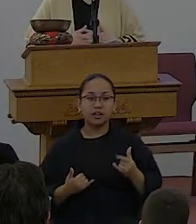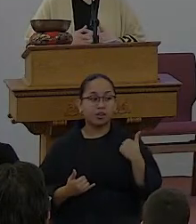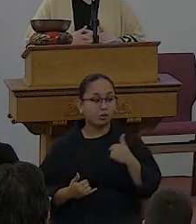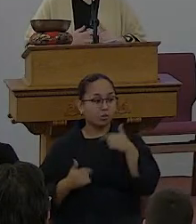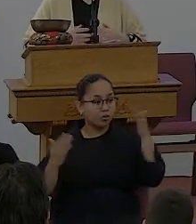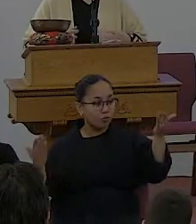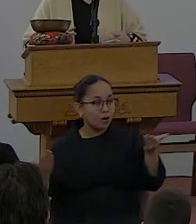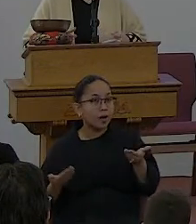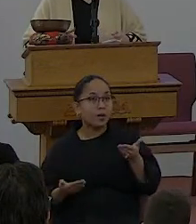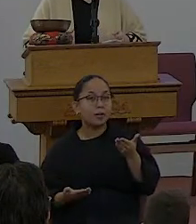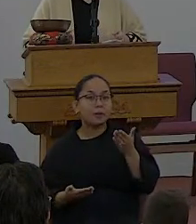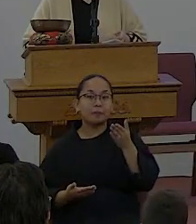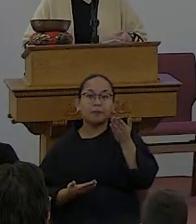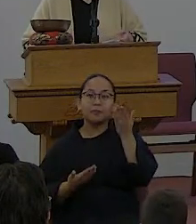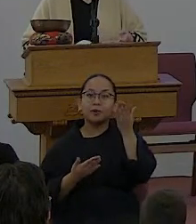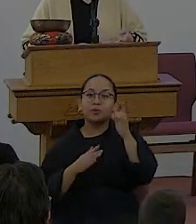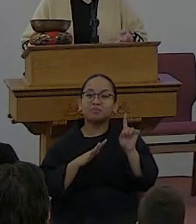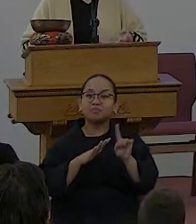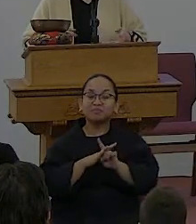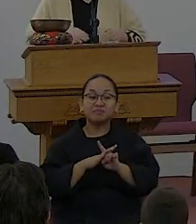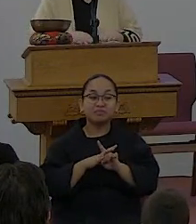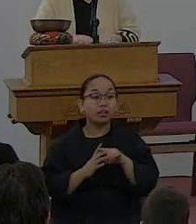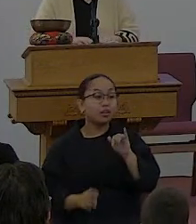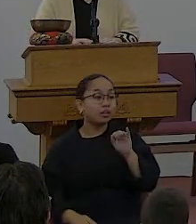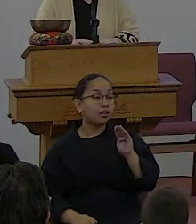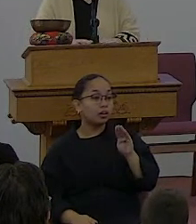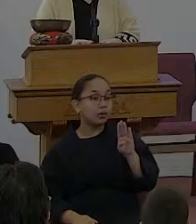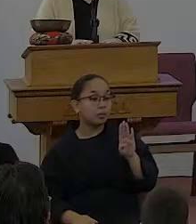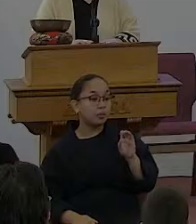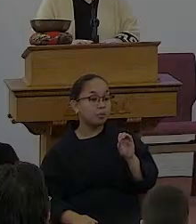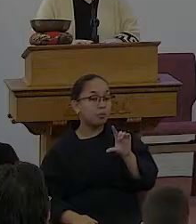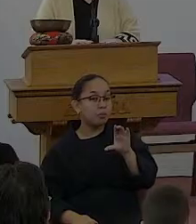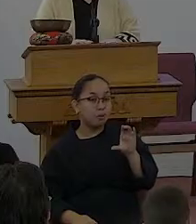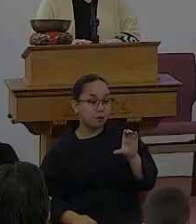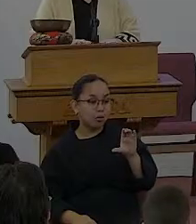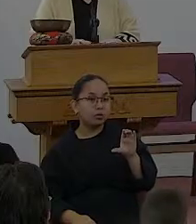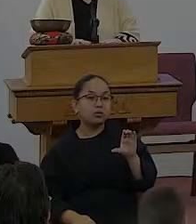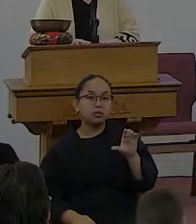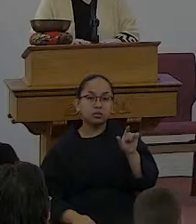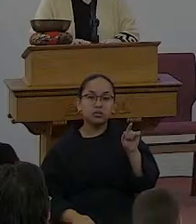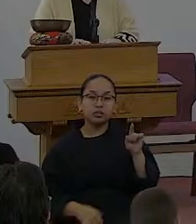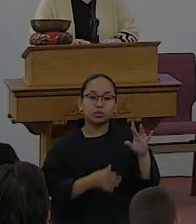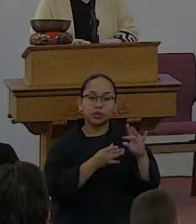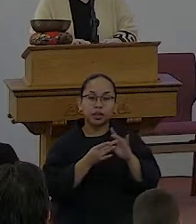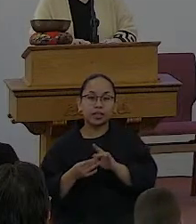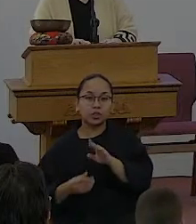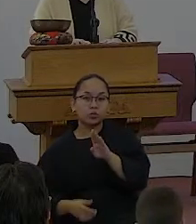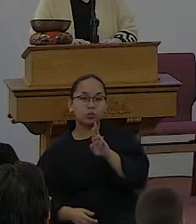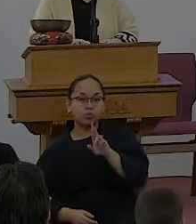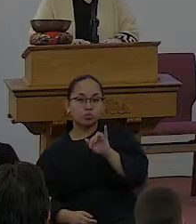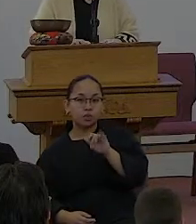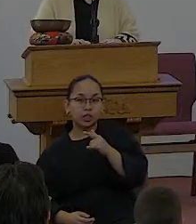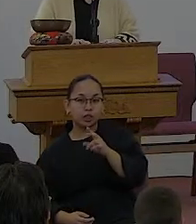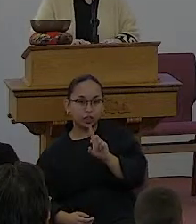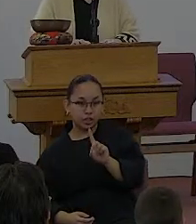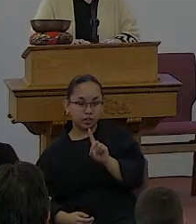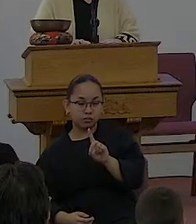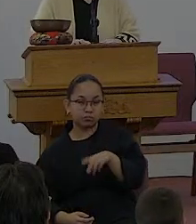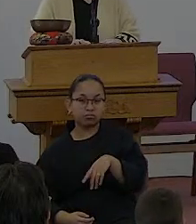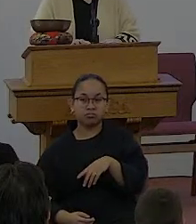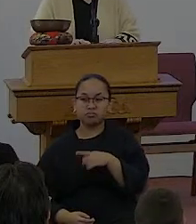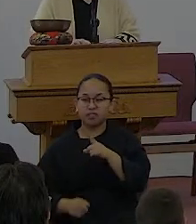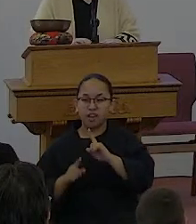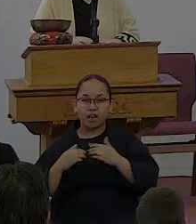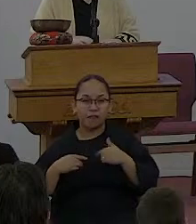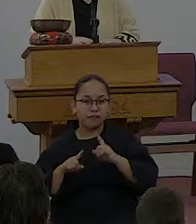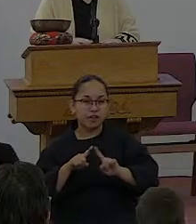here. Imbolc is associated with the Celtic goddess Bridget, also known as Saint Bridget, Brid,